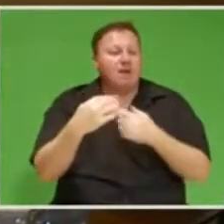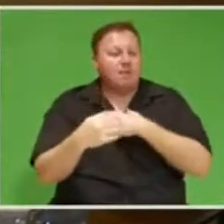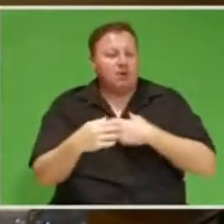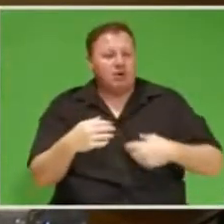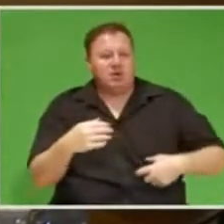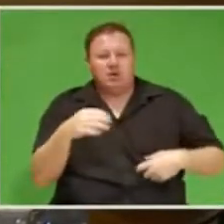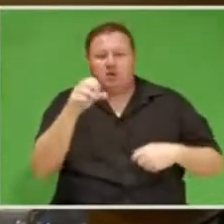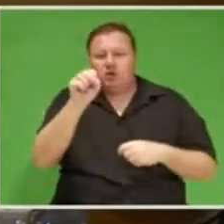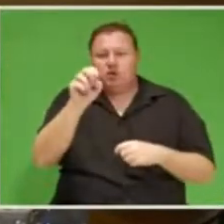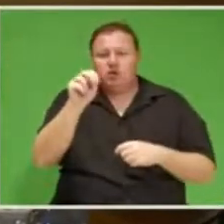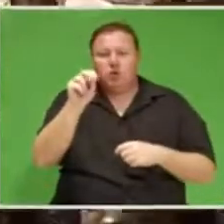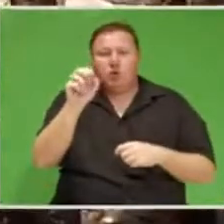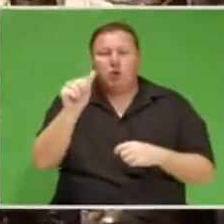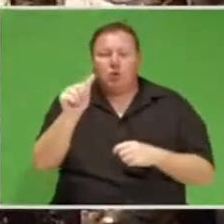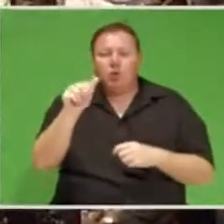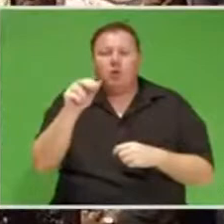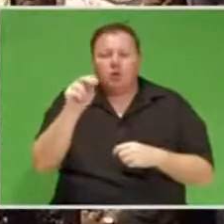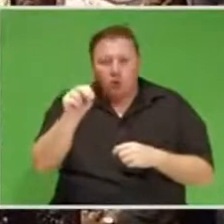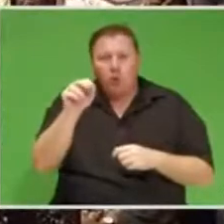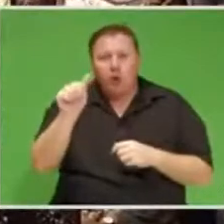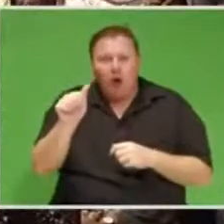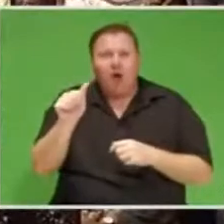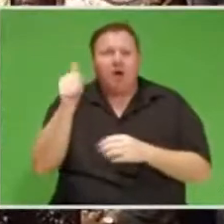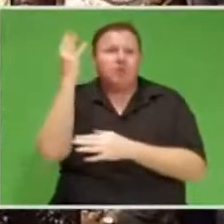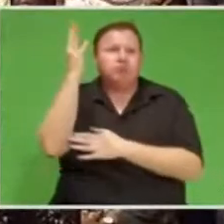state of, it is in our interest for us